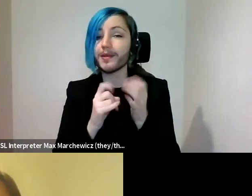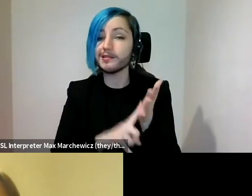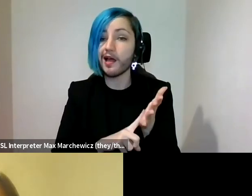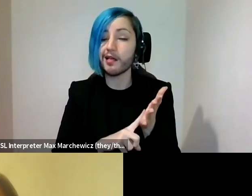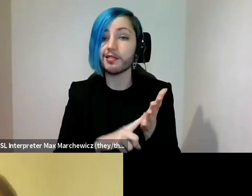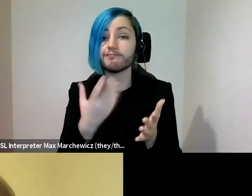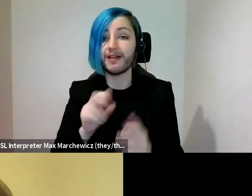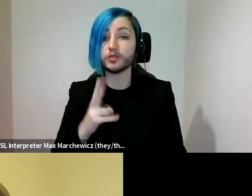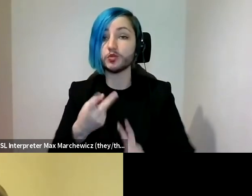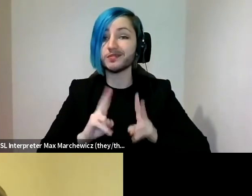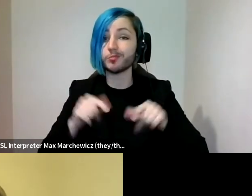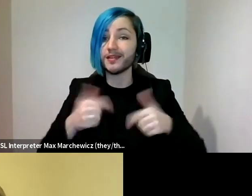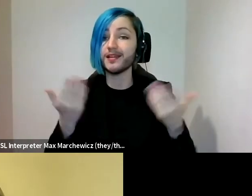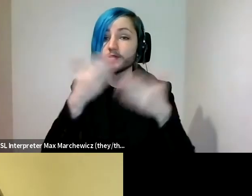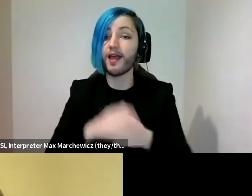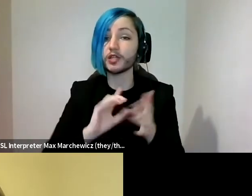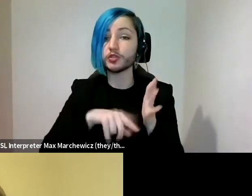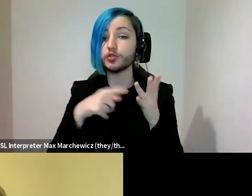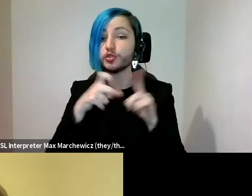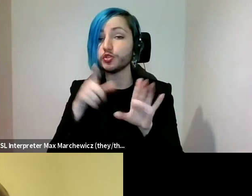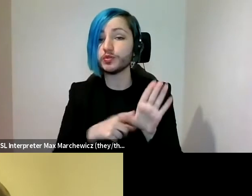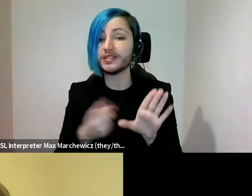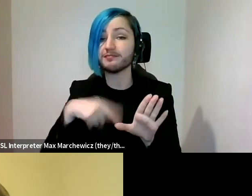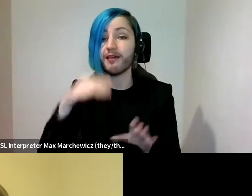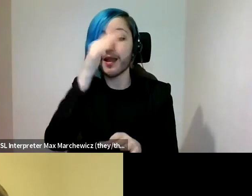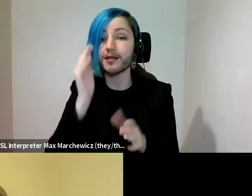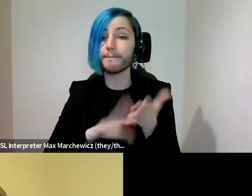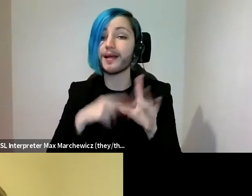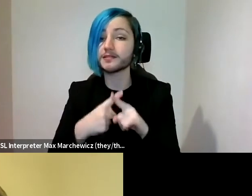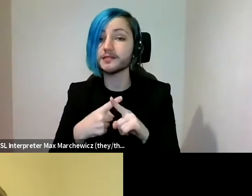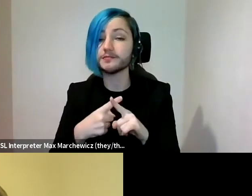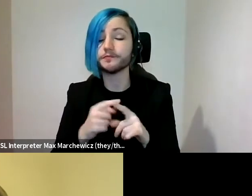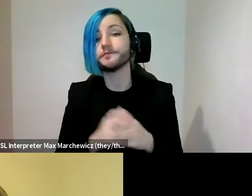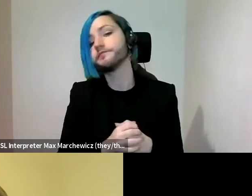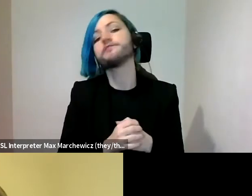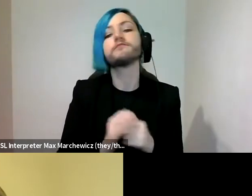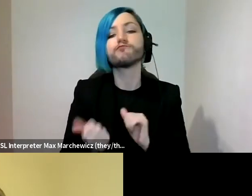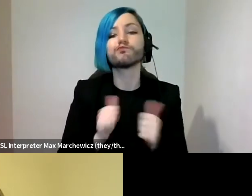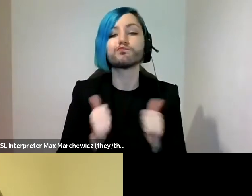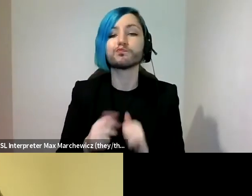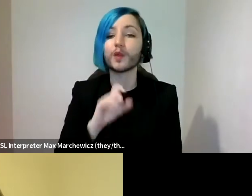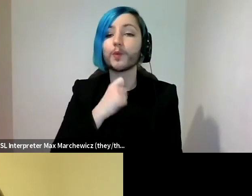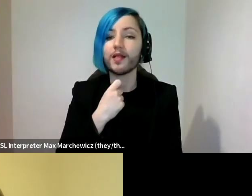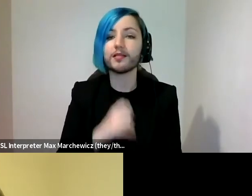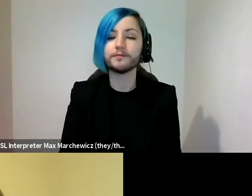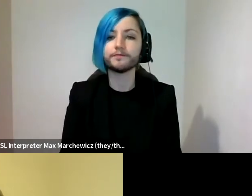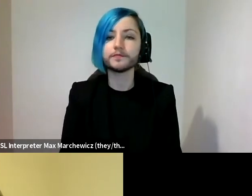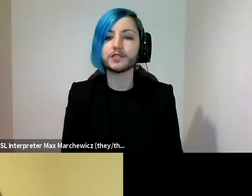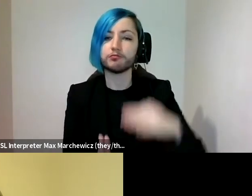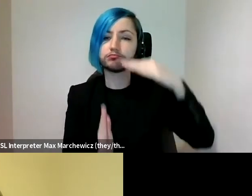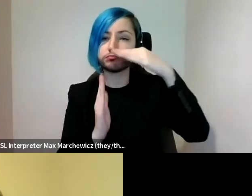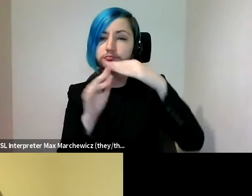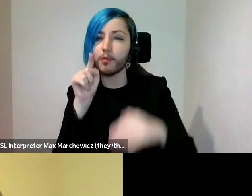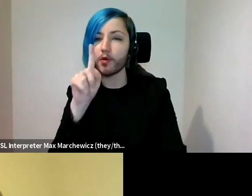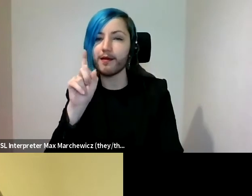BSL interpreters, Judy and Max, signing for you this evening. You can click the View button in the top right-hand